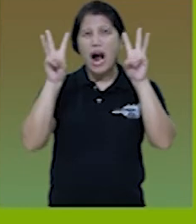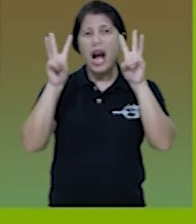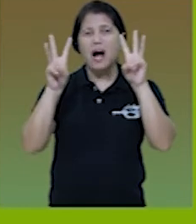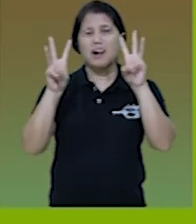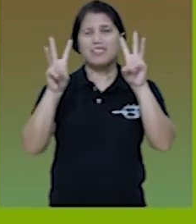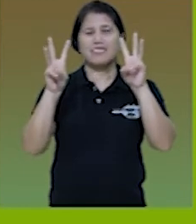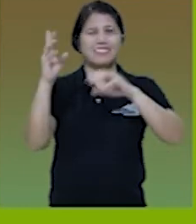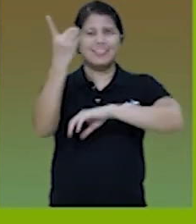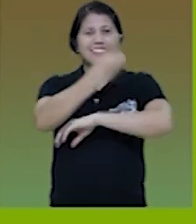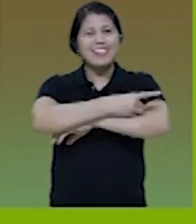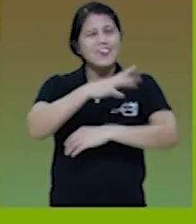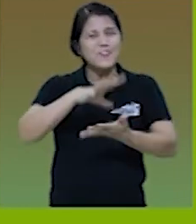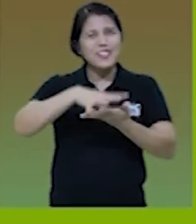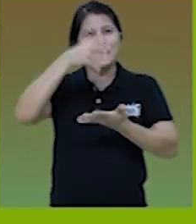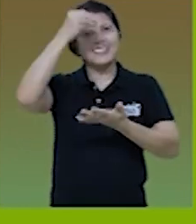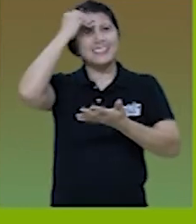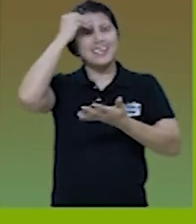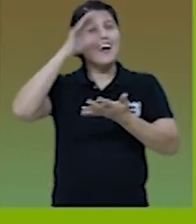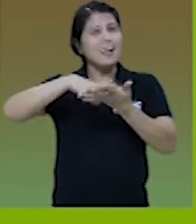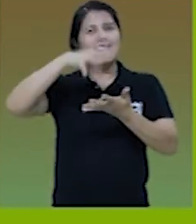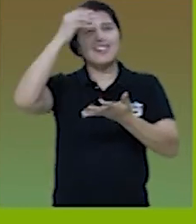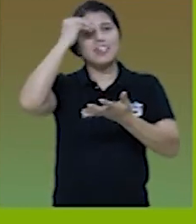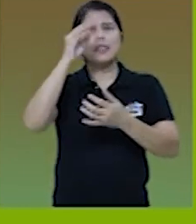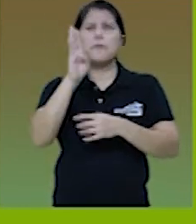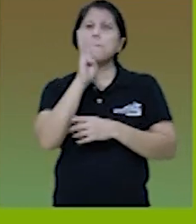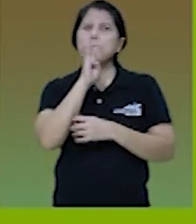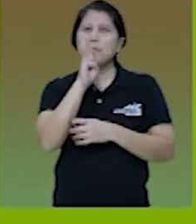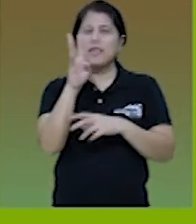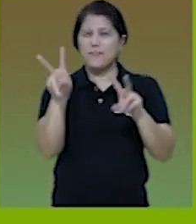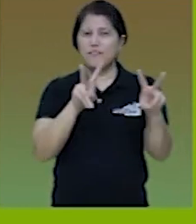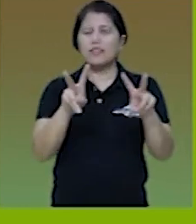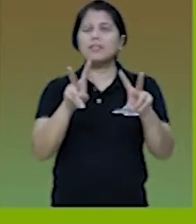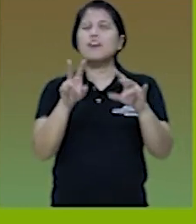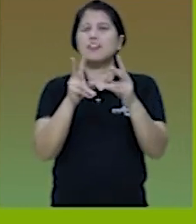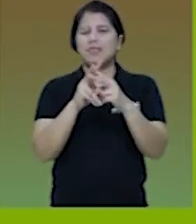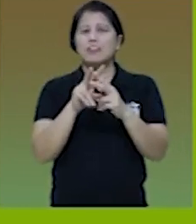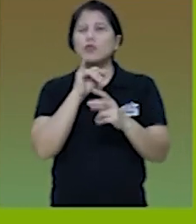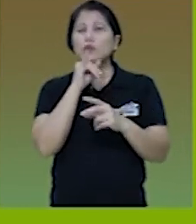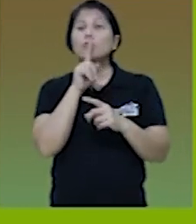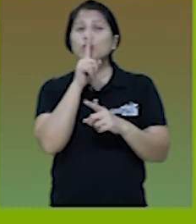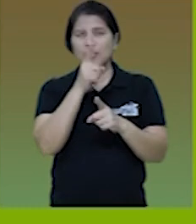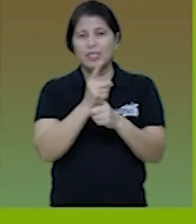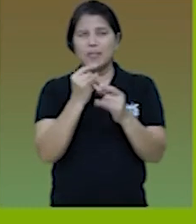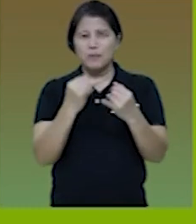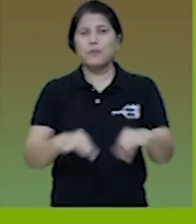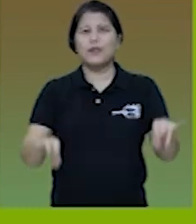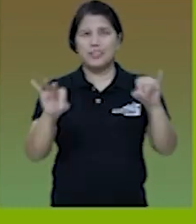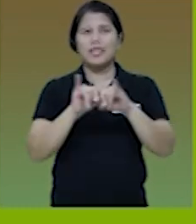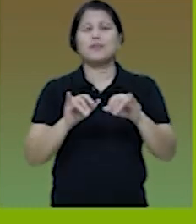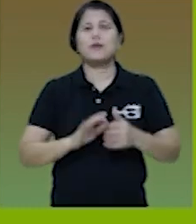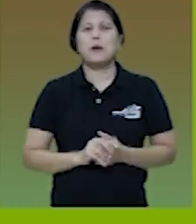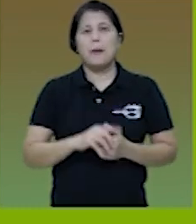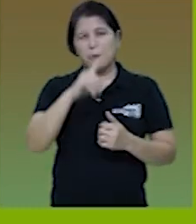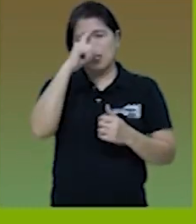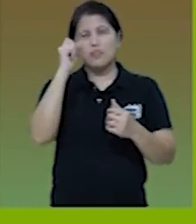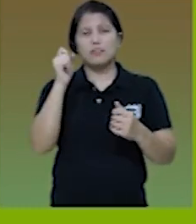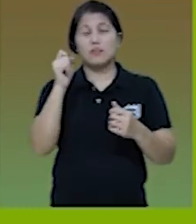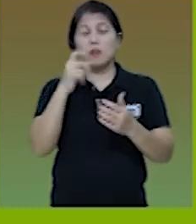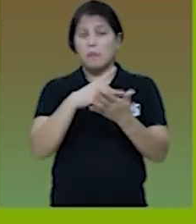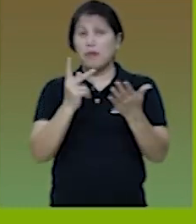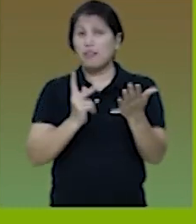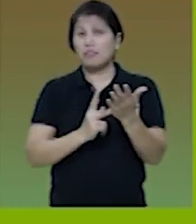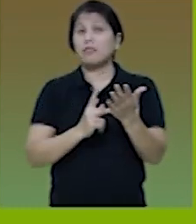Wow! What a day of learning! Learning be verbs is really important because they are part of our